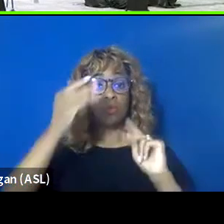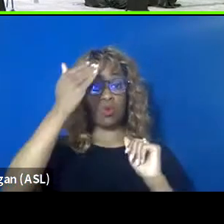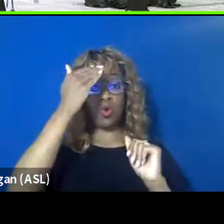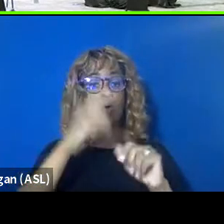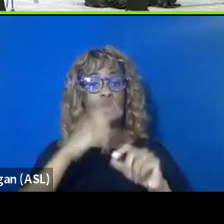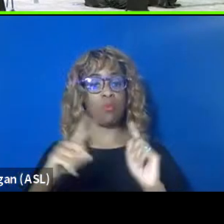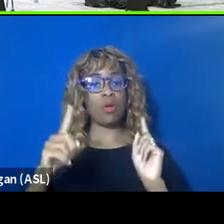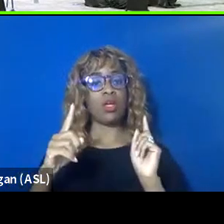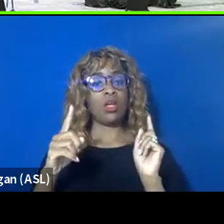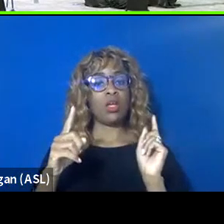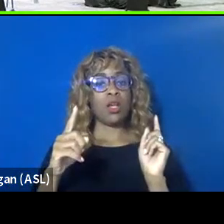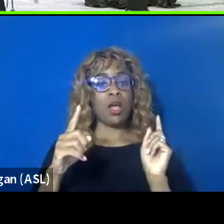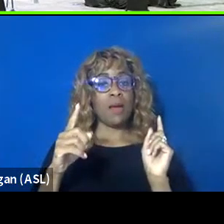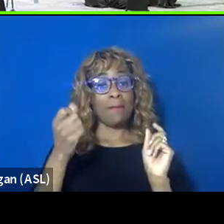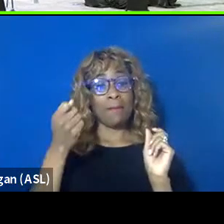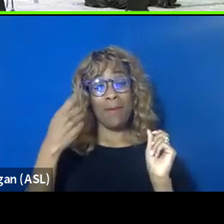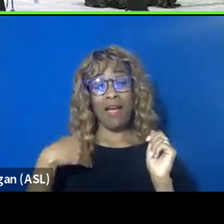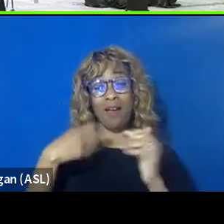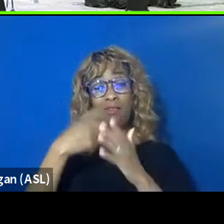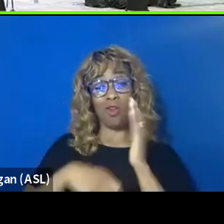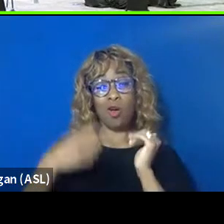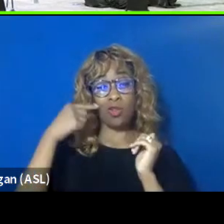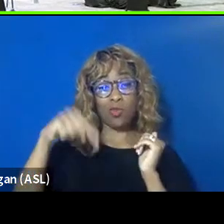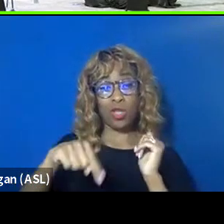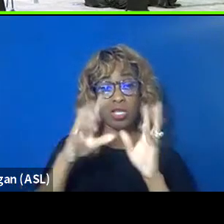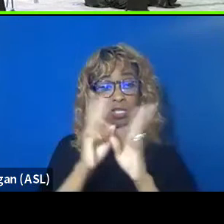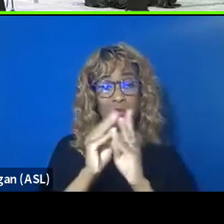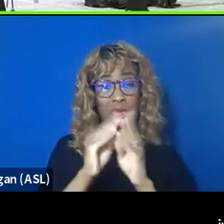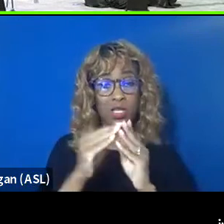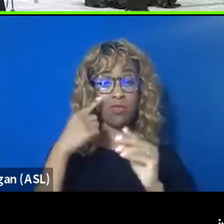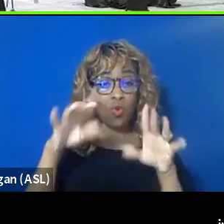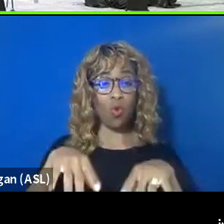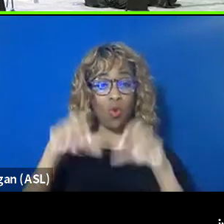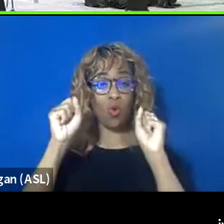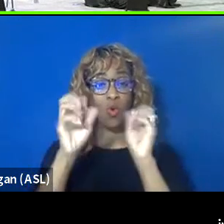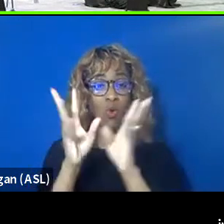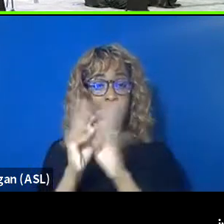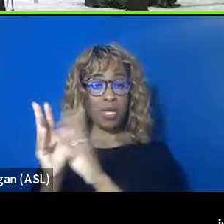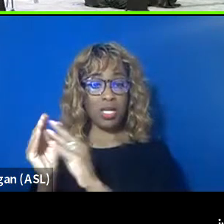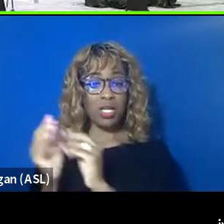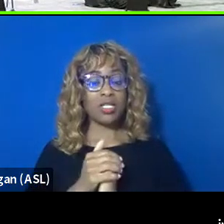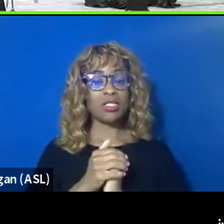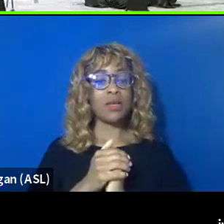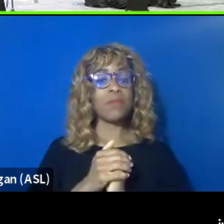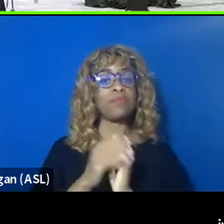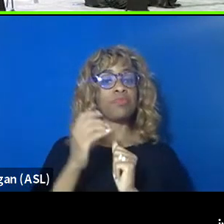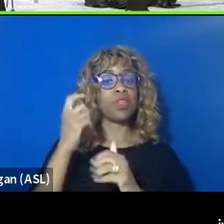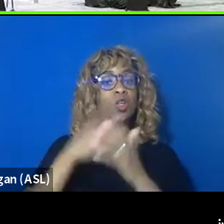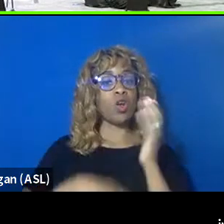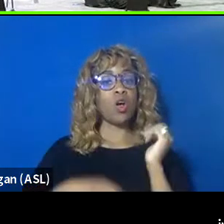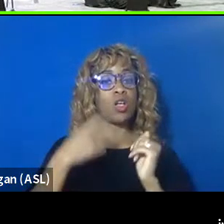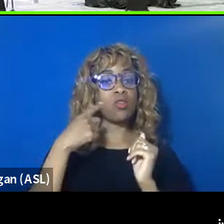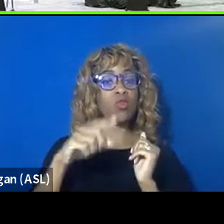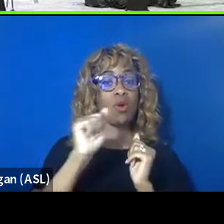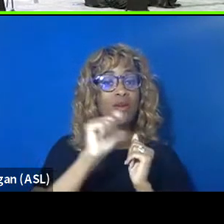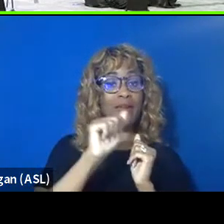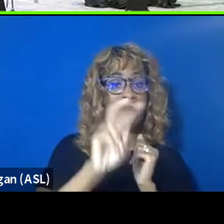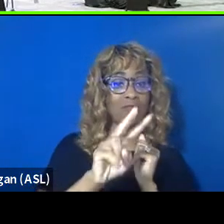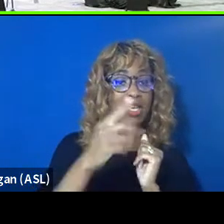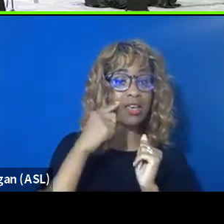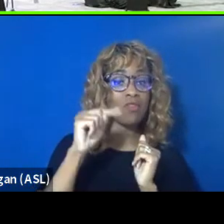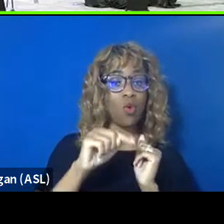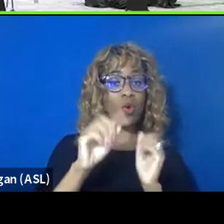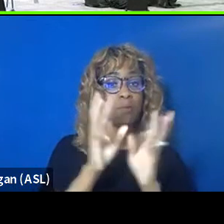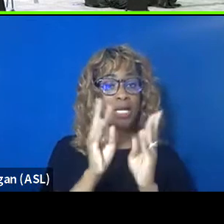is certainly a cost to meetings. There's a cost to holding the meetings. There's a cost for AV for the